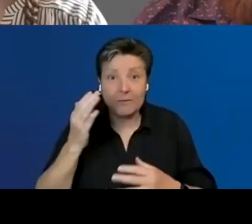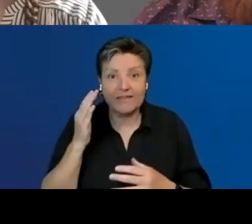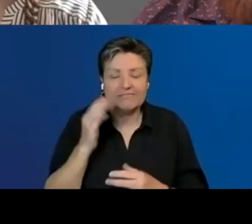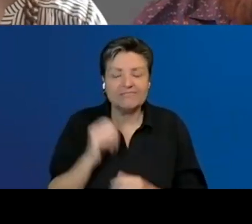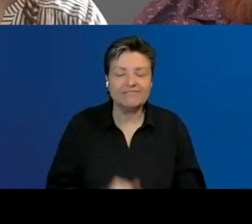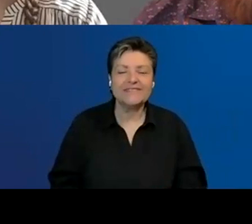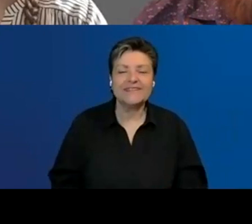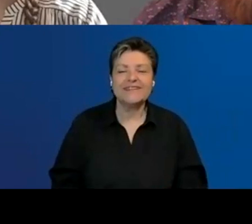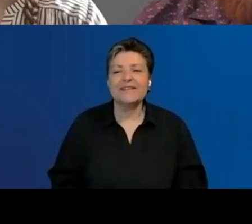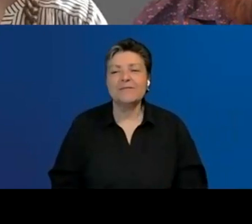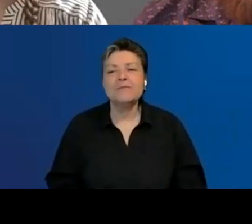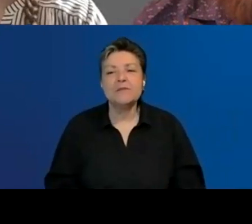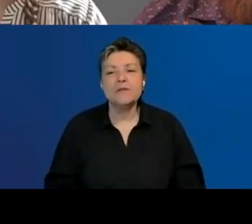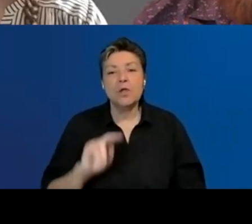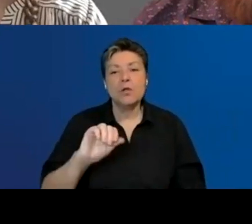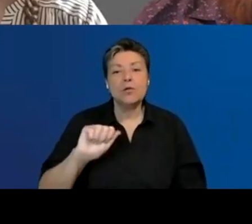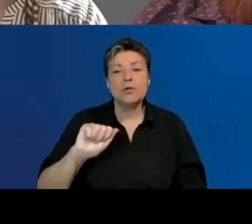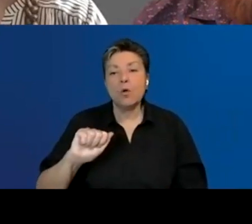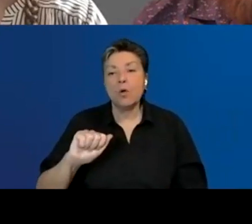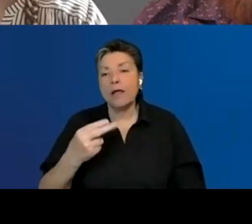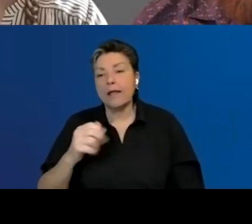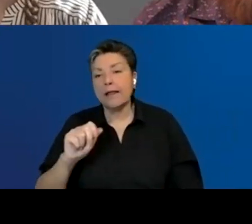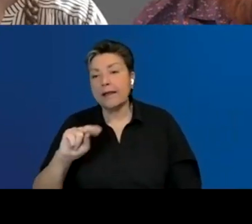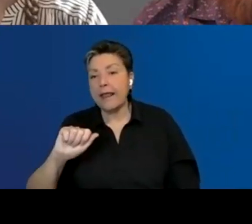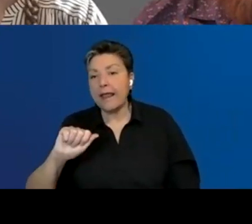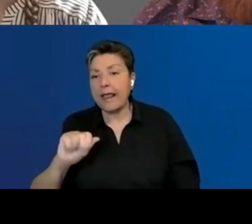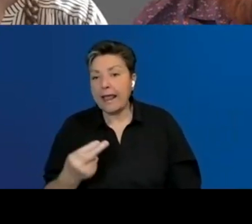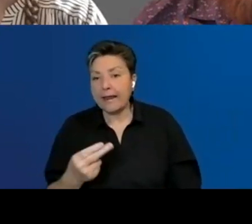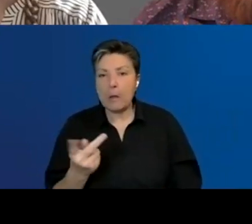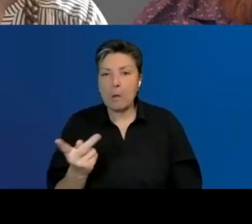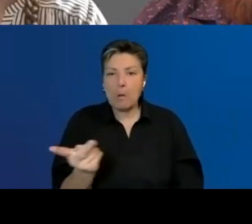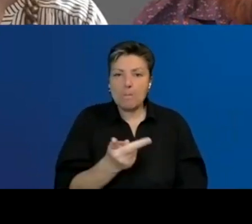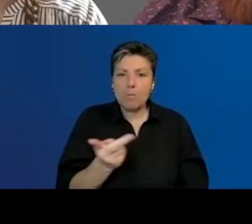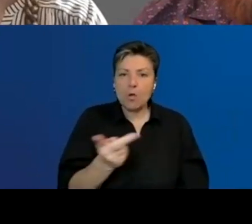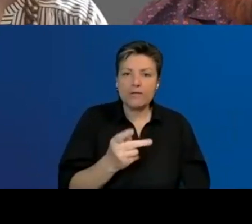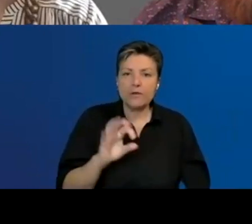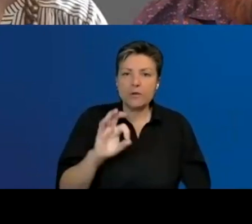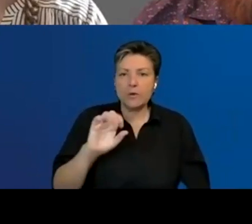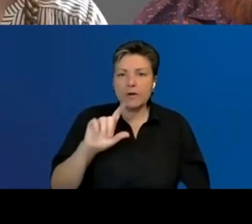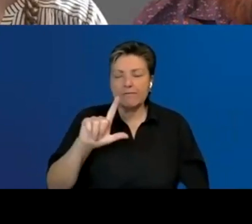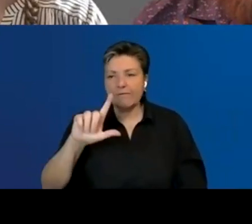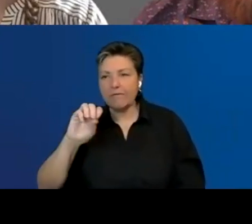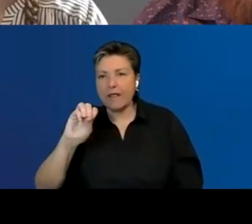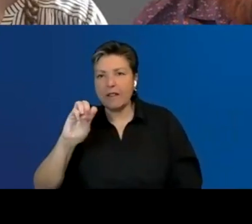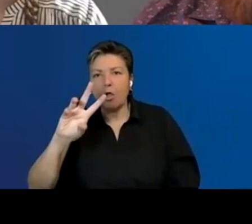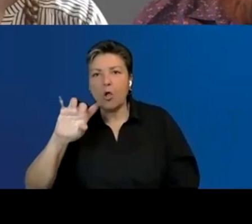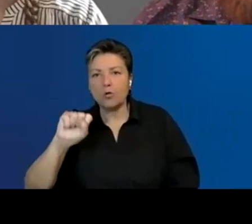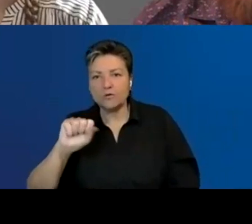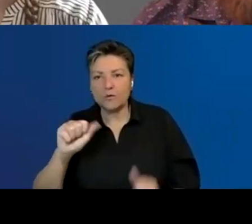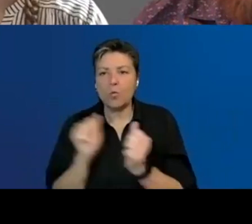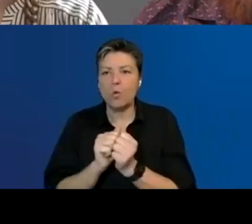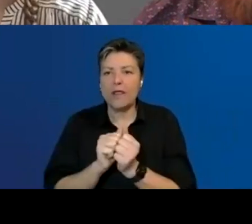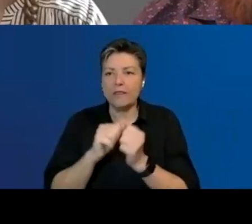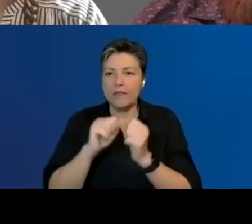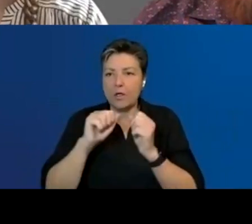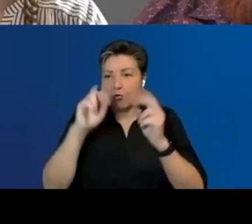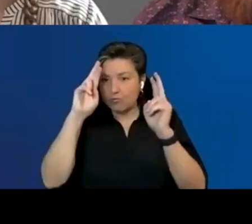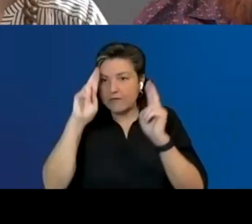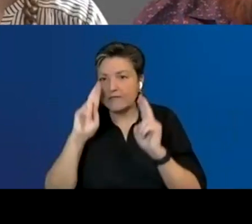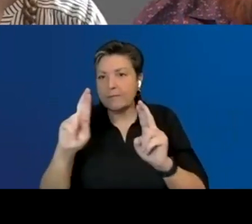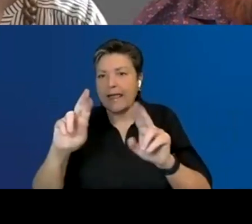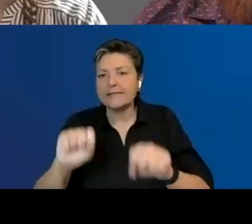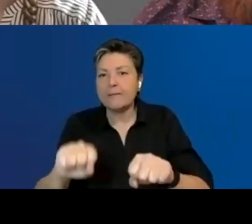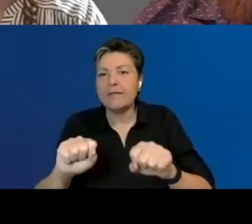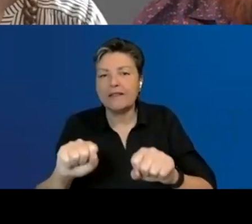and Hannah, as I said in the intro, you're both fellows with Respectability. And during the application process,